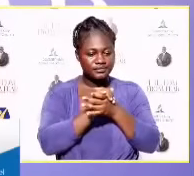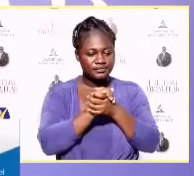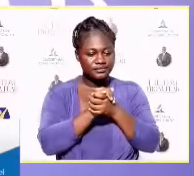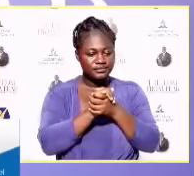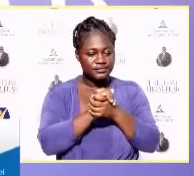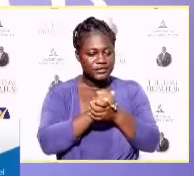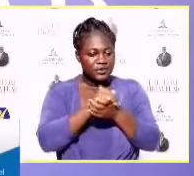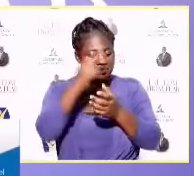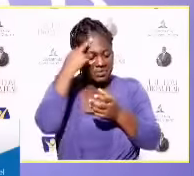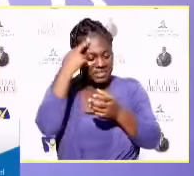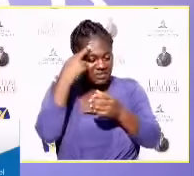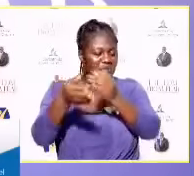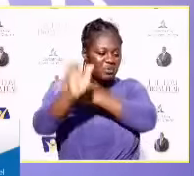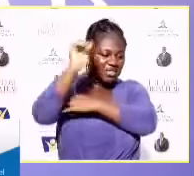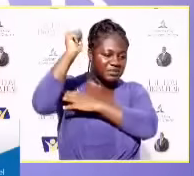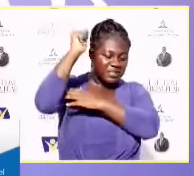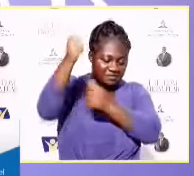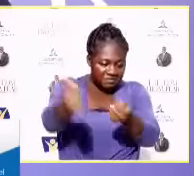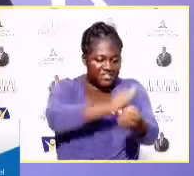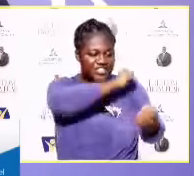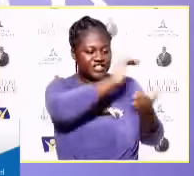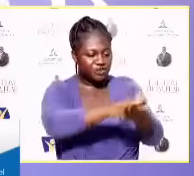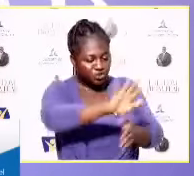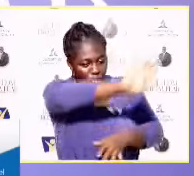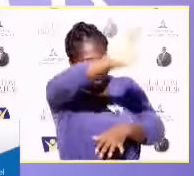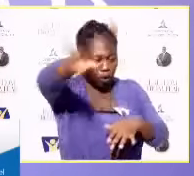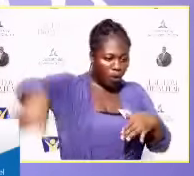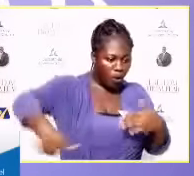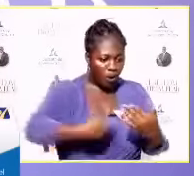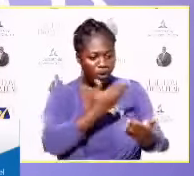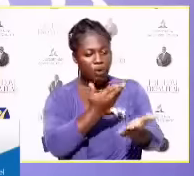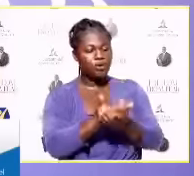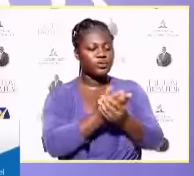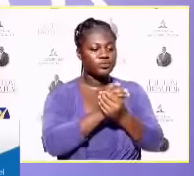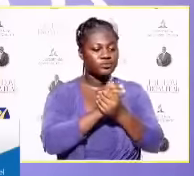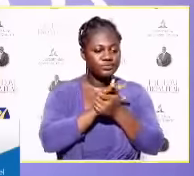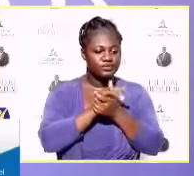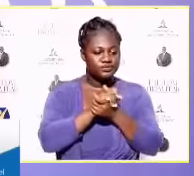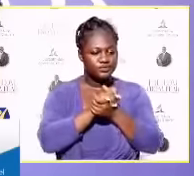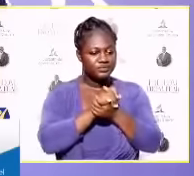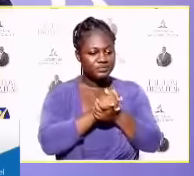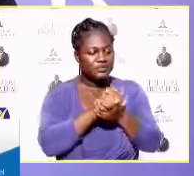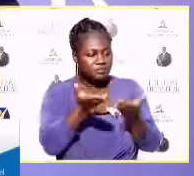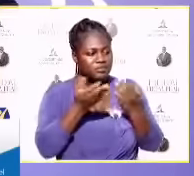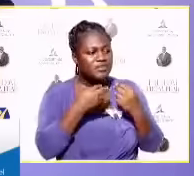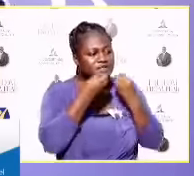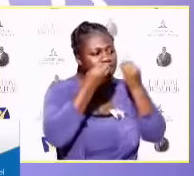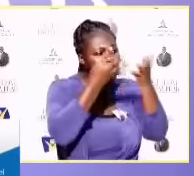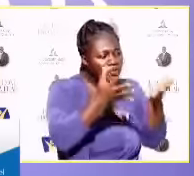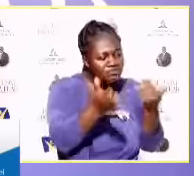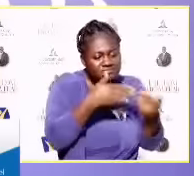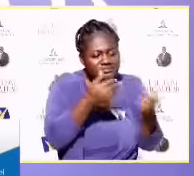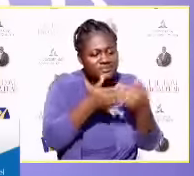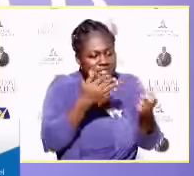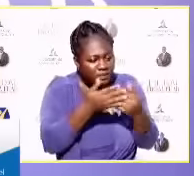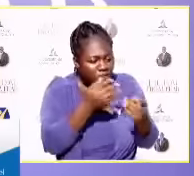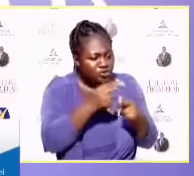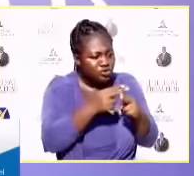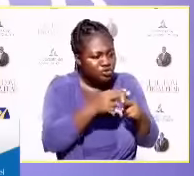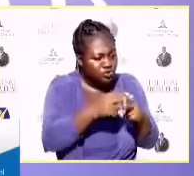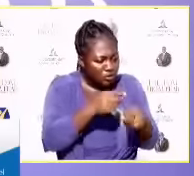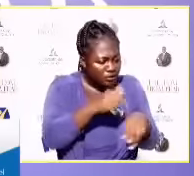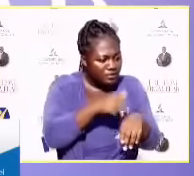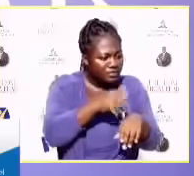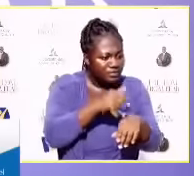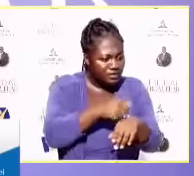so that God will eventually destroy us. Let me tell you this very simply.